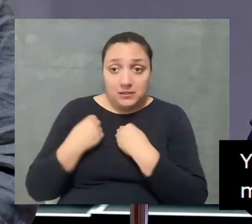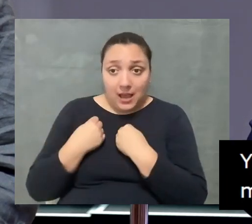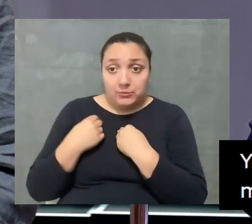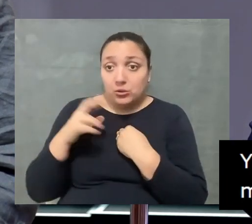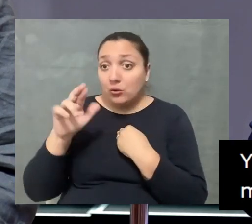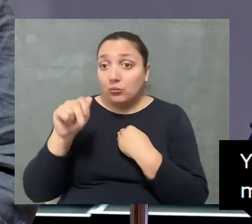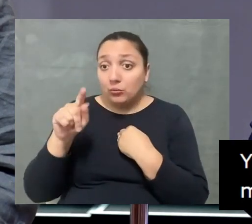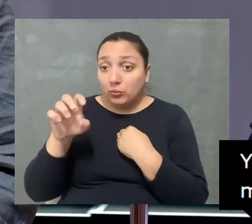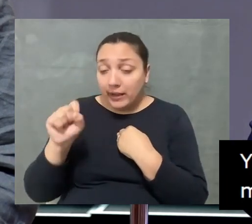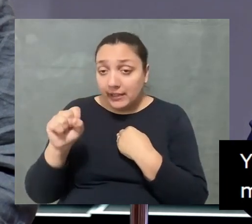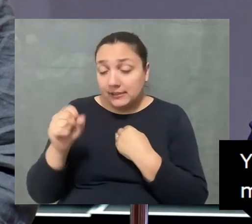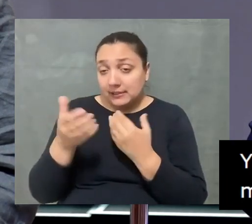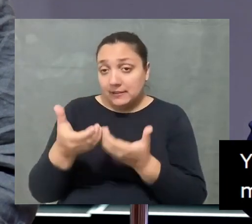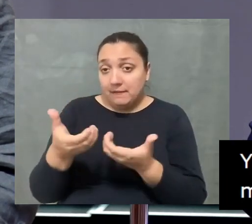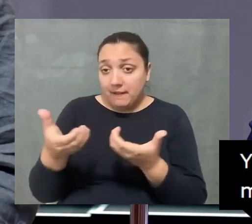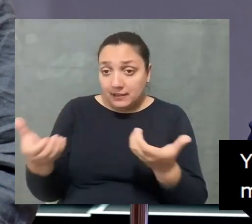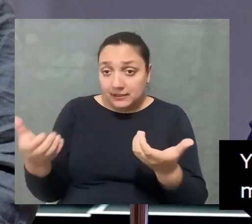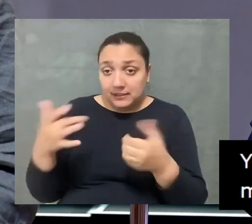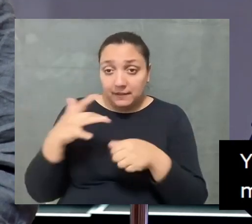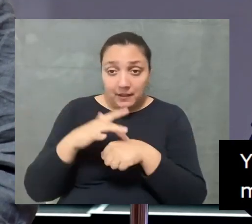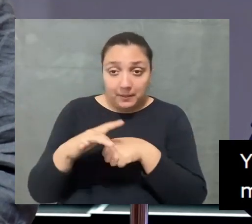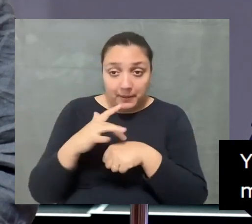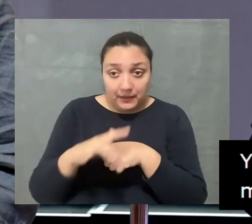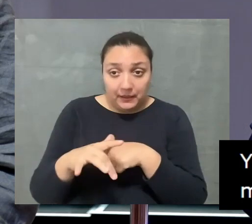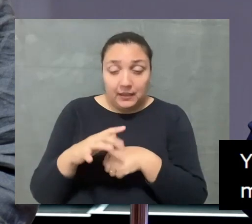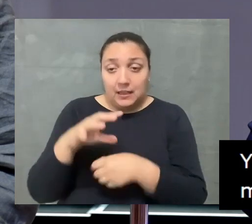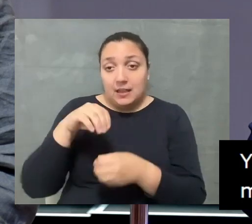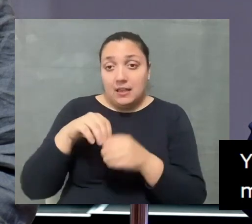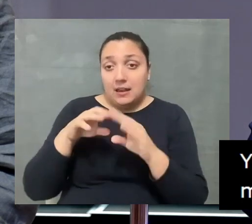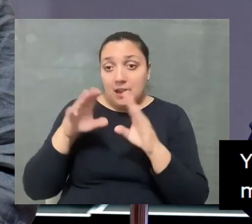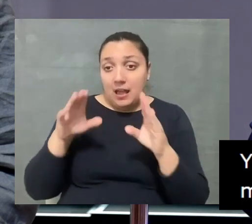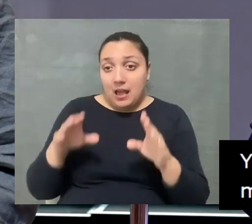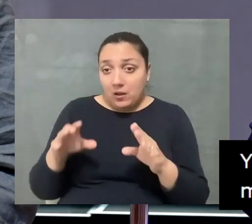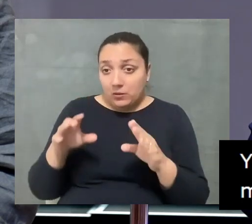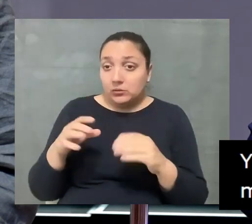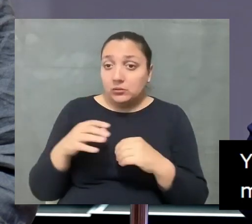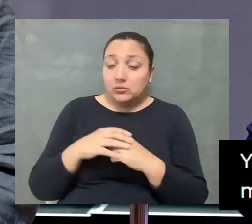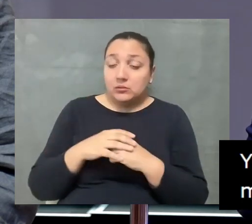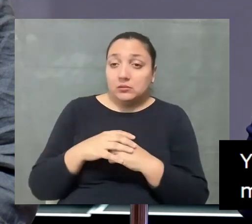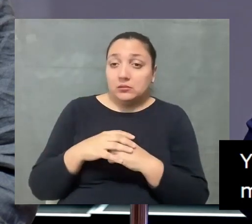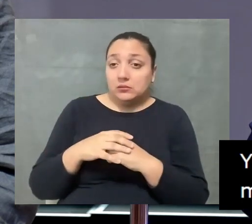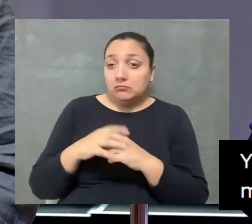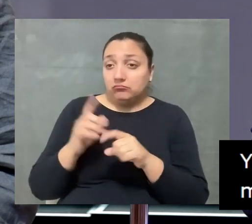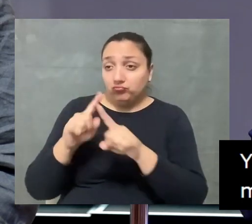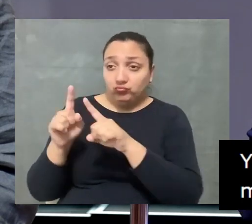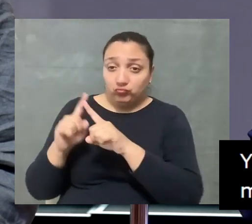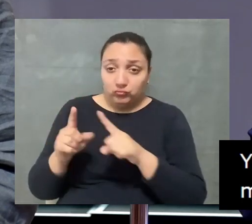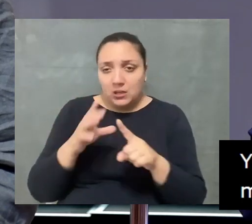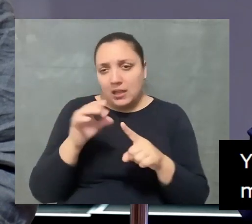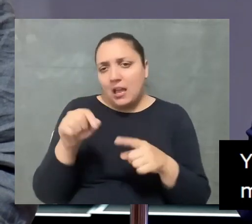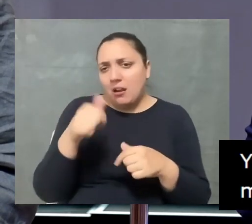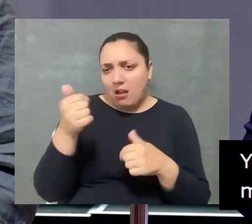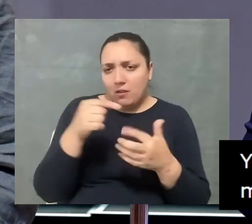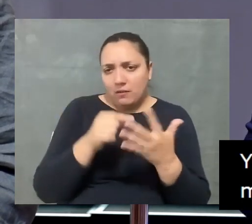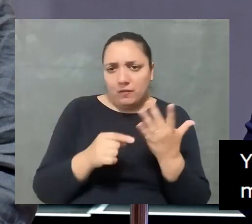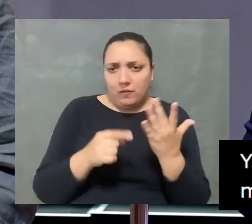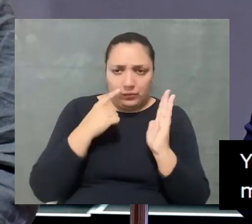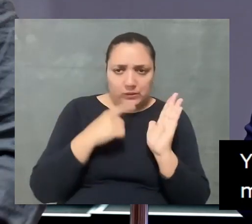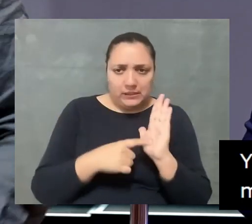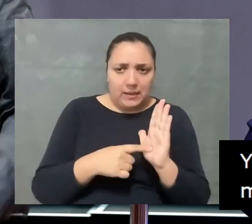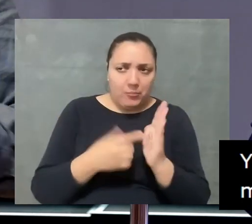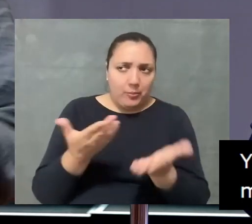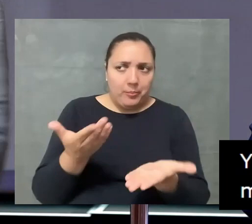device availability in households, as well as other factors such as whether